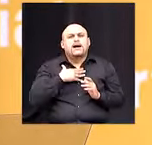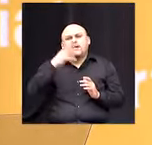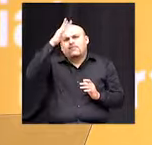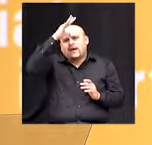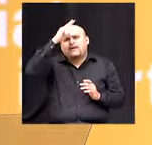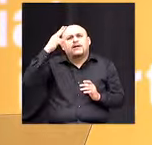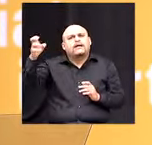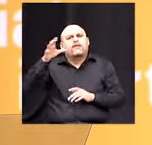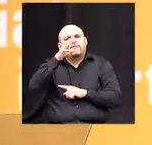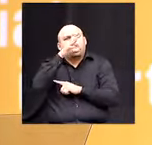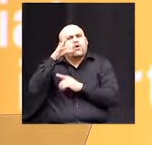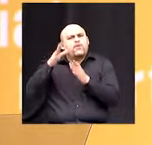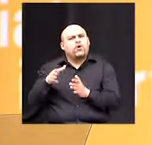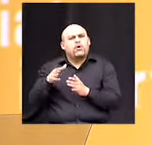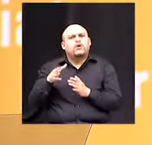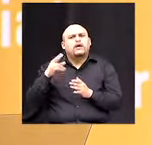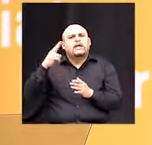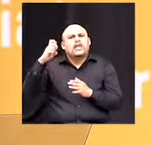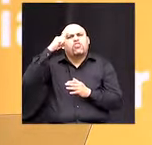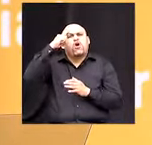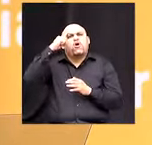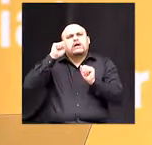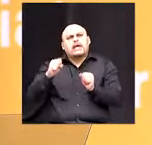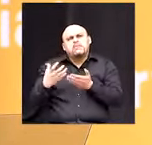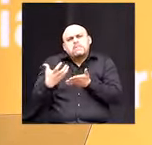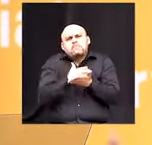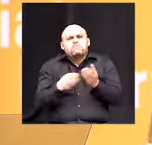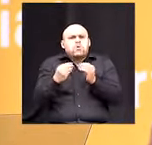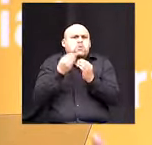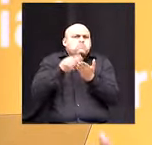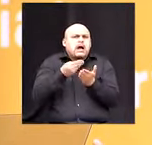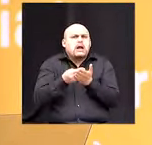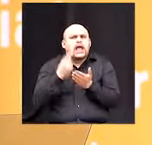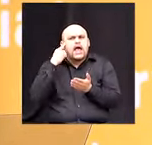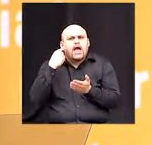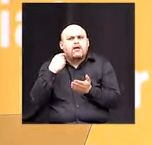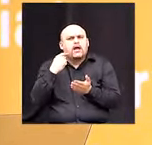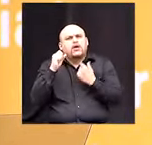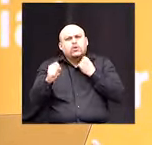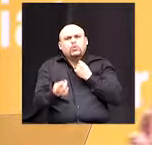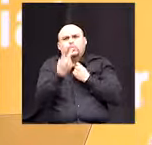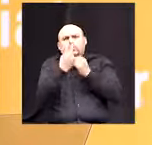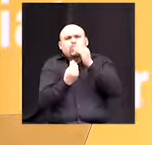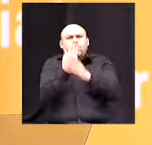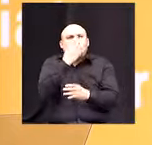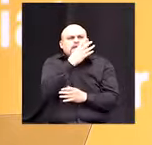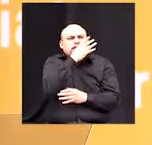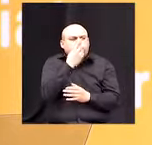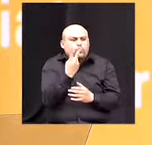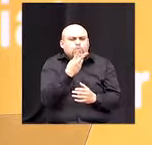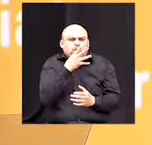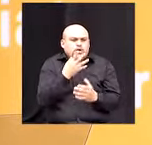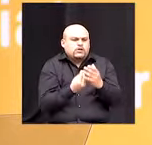was a farmer, and he thought he could make more money having two growing seasons instead of